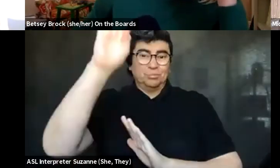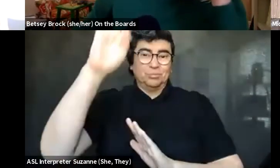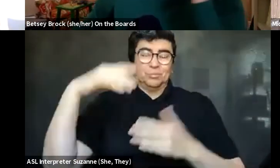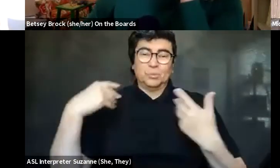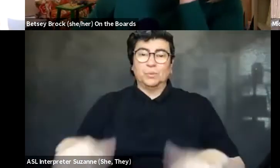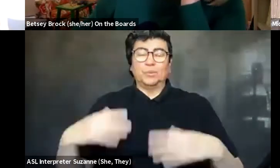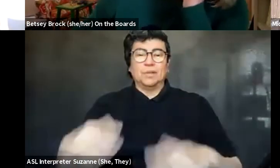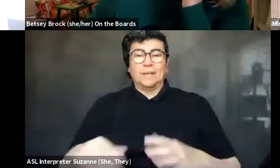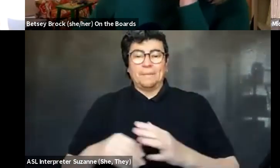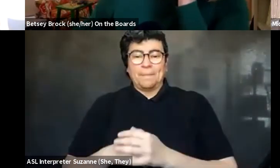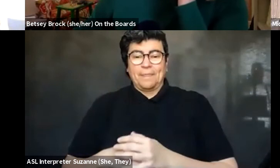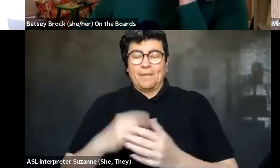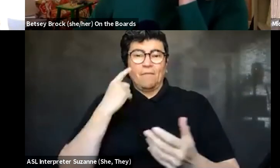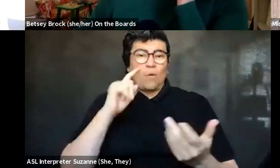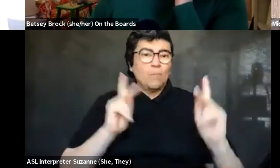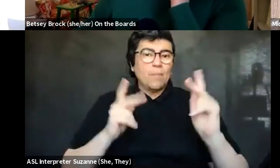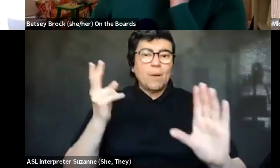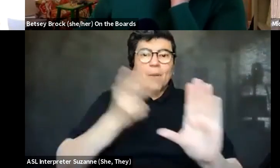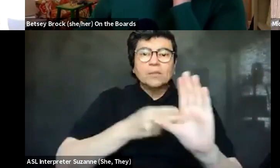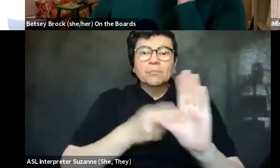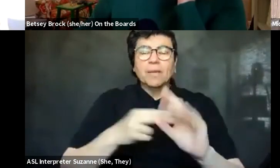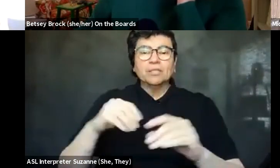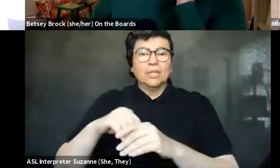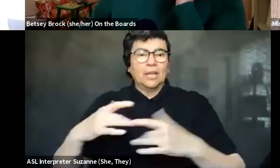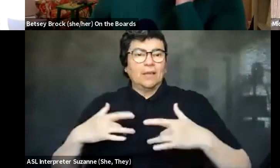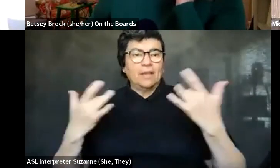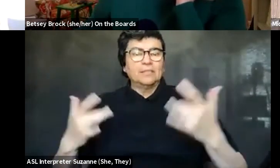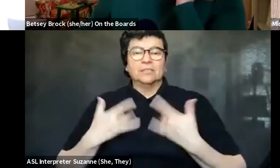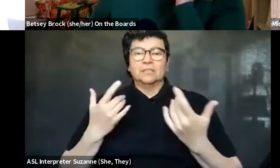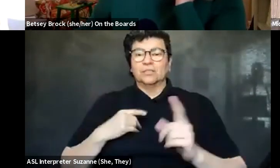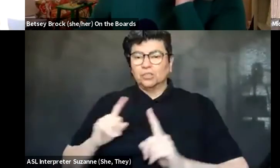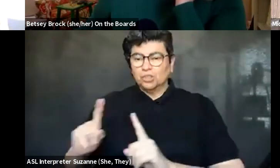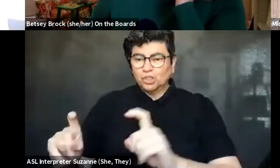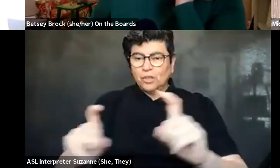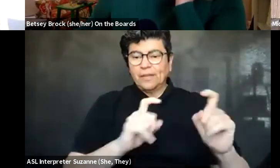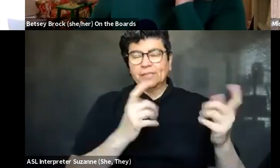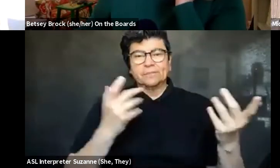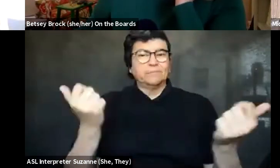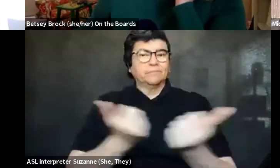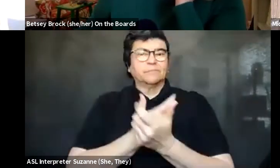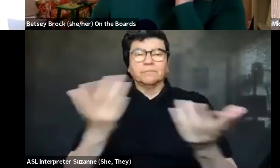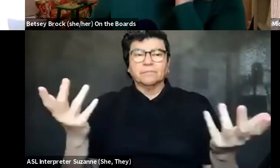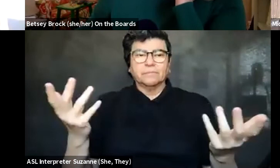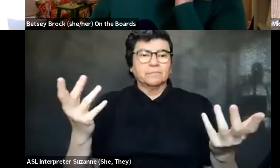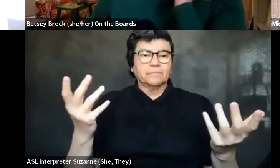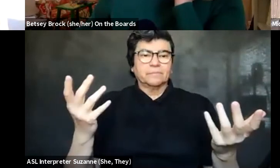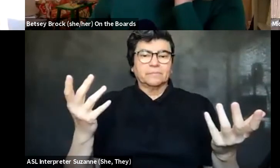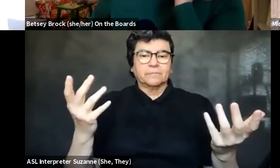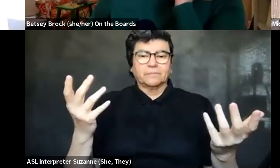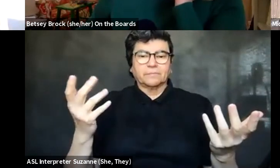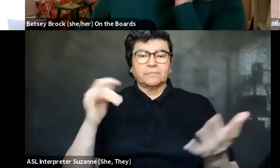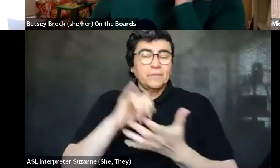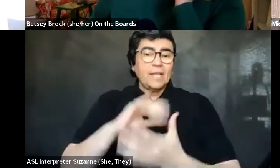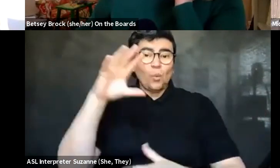in participation in our events, in our surveys, in everything that we're doing, and that's within